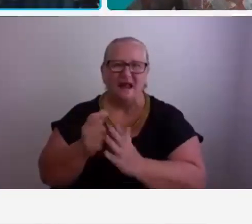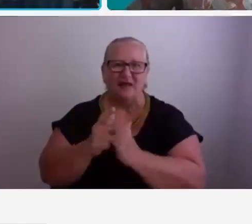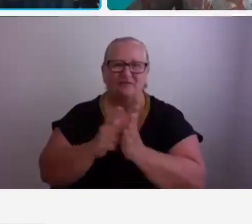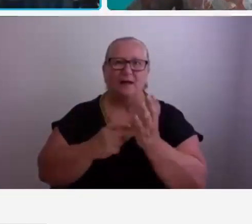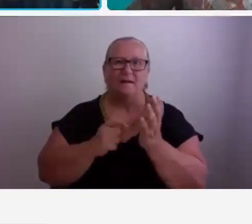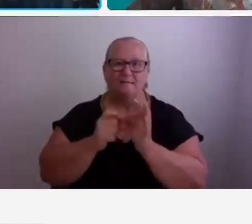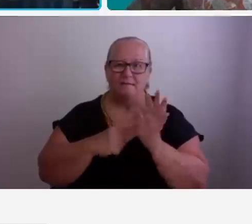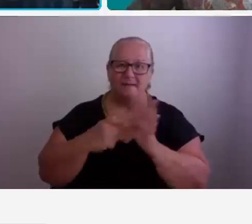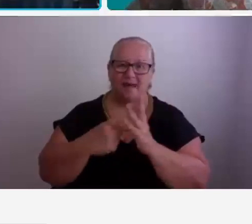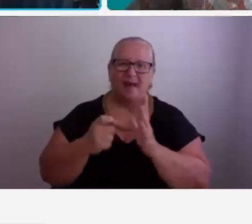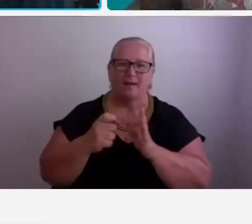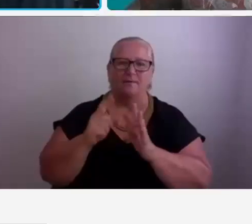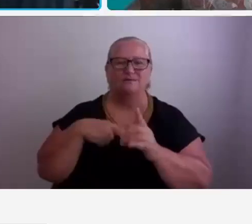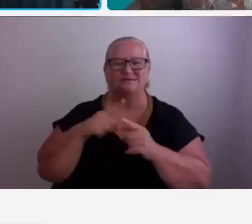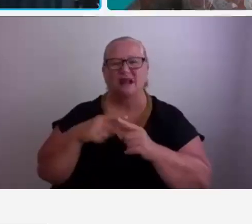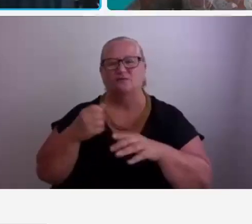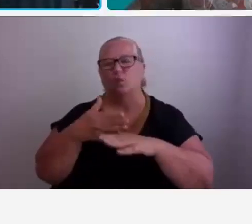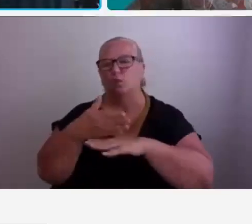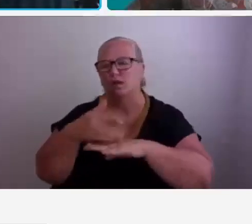still have to do a bit of work on that.